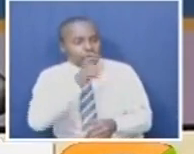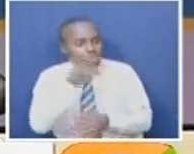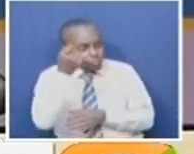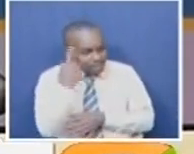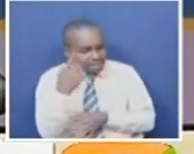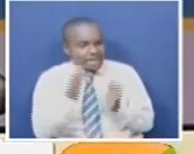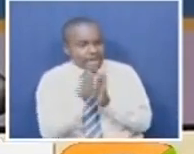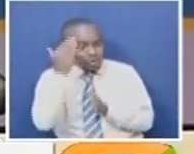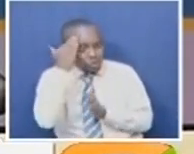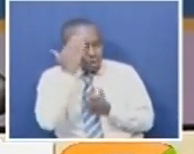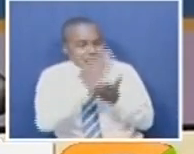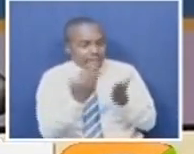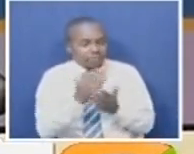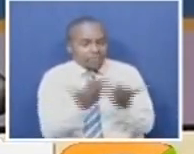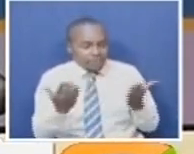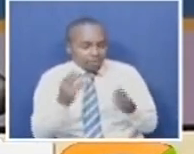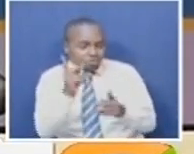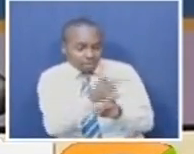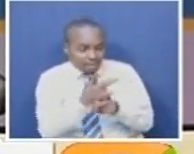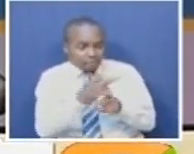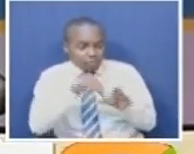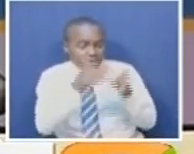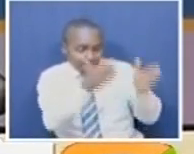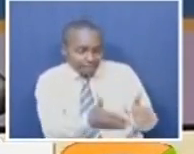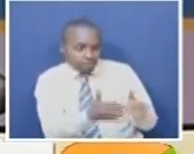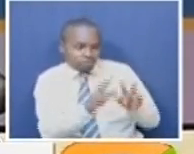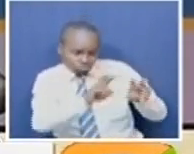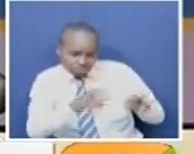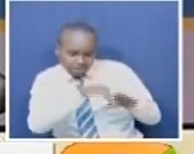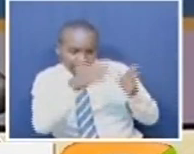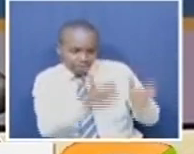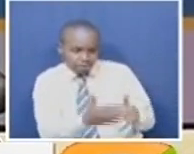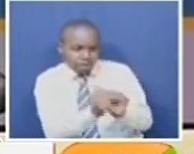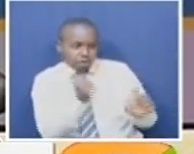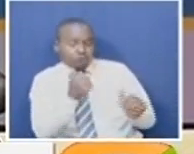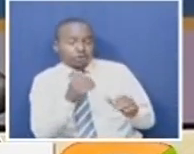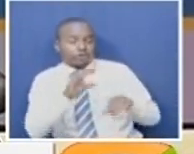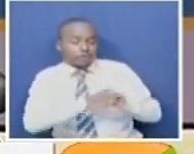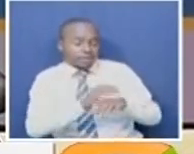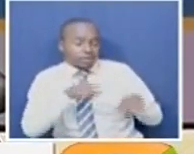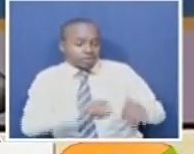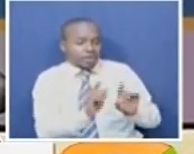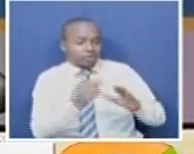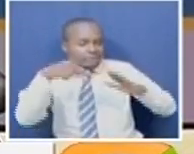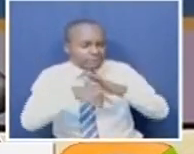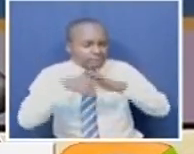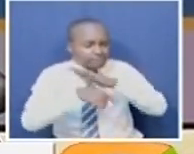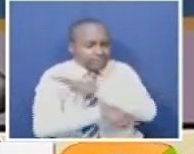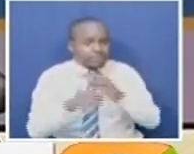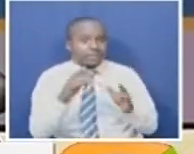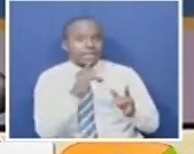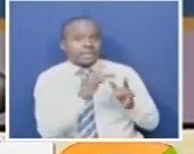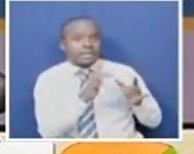and know some of the things to look out for in a person so that you avoid finding yourself going deeper and deeper into a relationship that